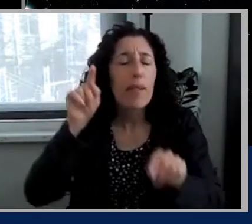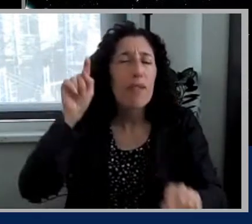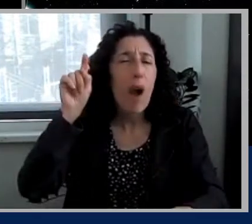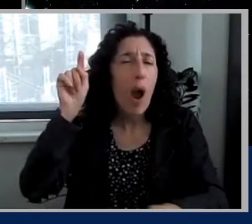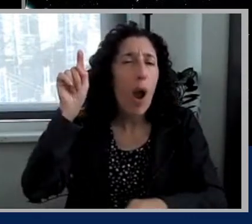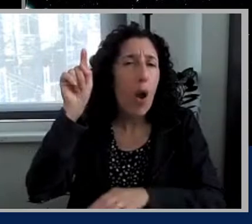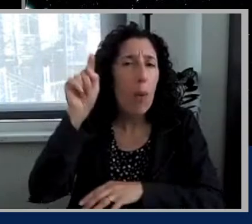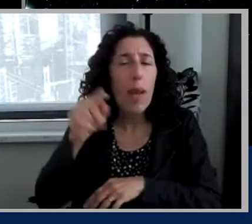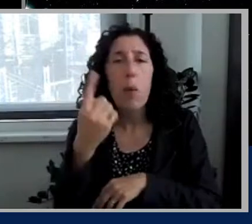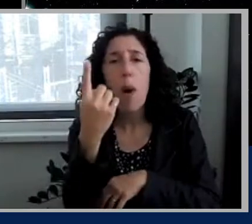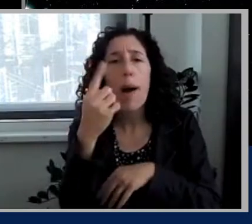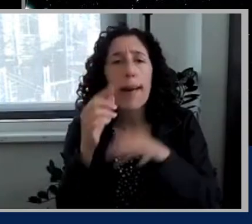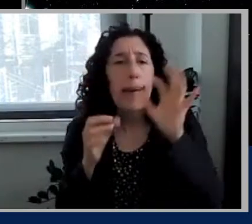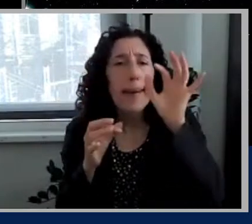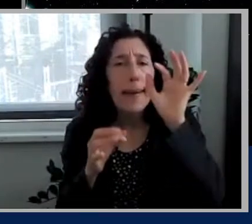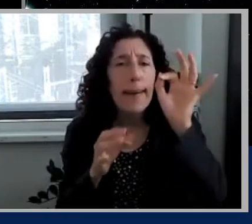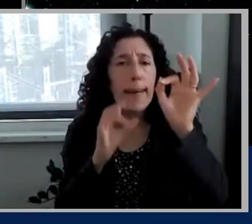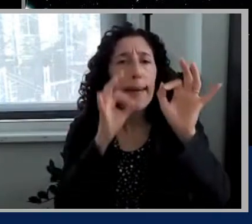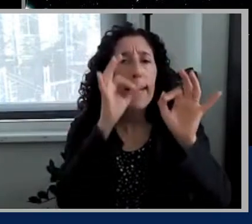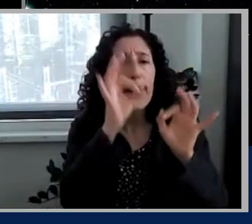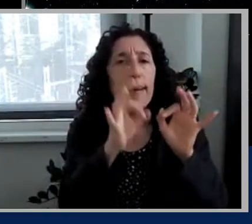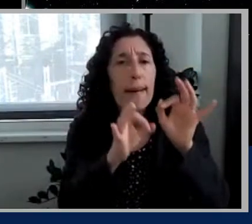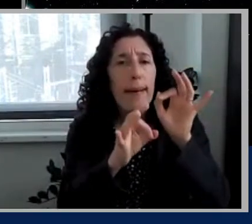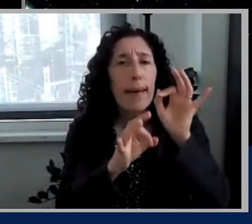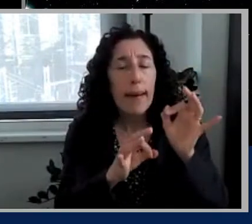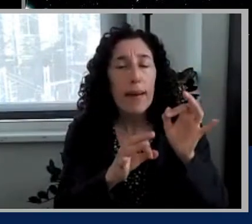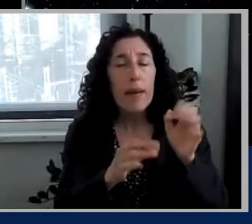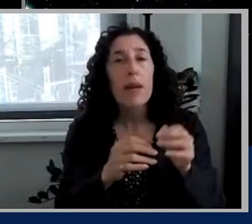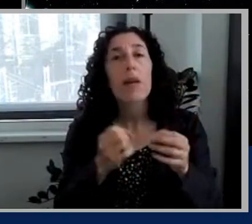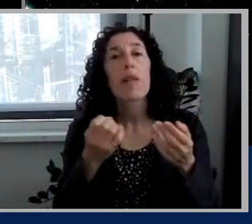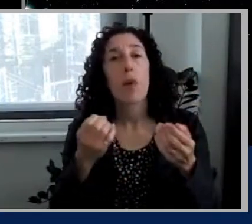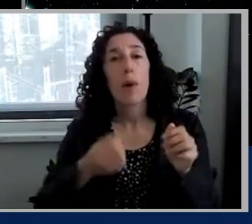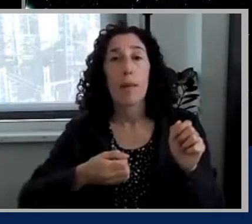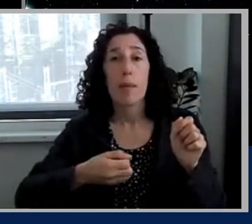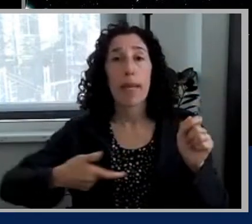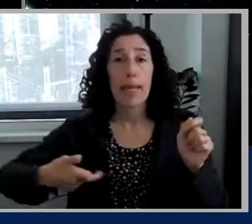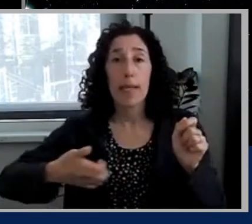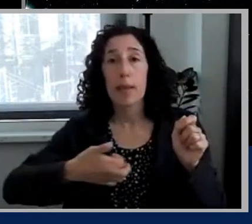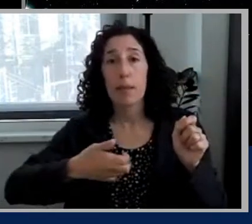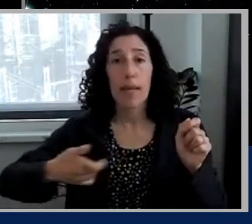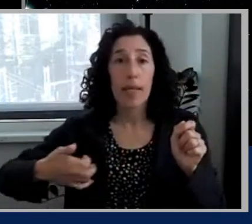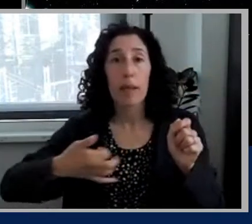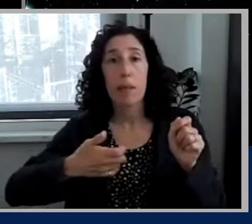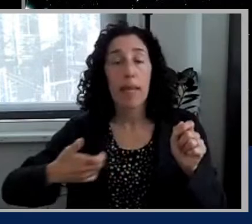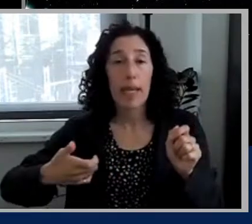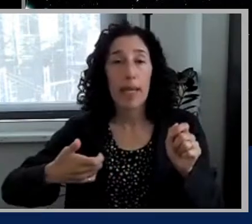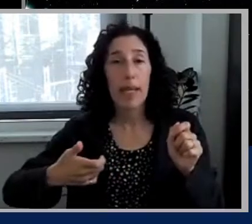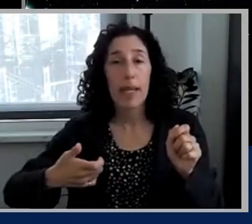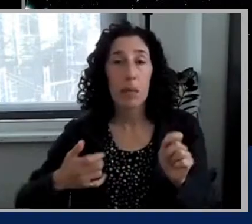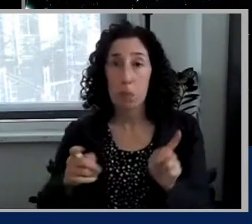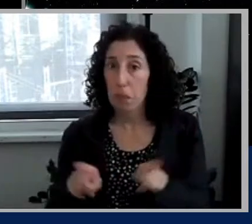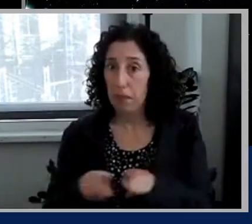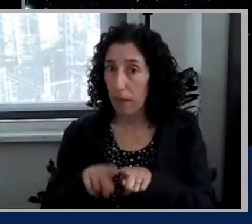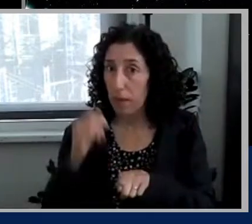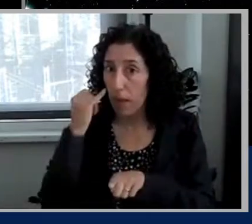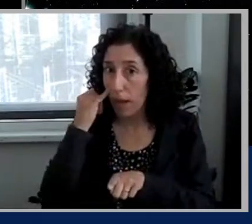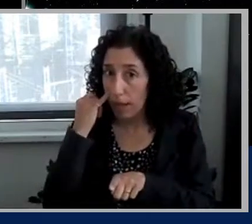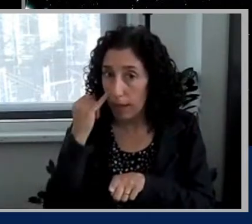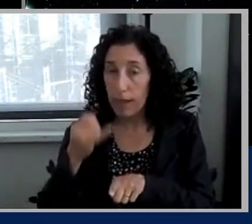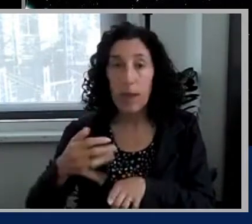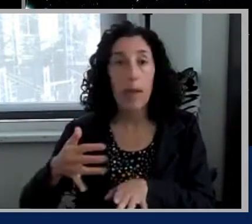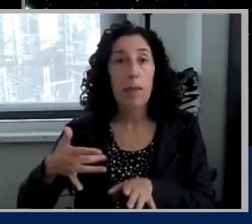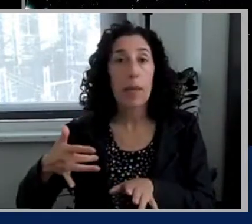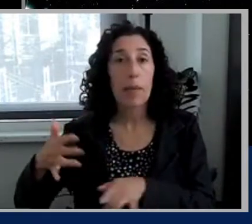of pluckiness of the light. So it is an artistic choice, but it's also mathematically